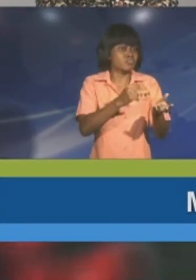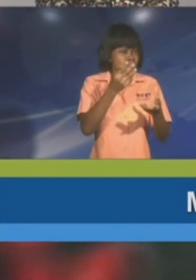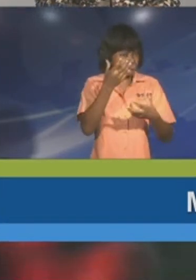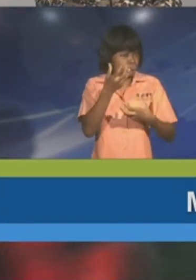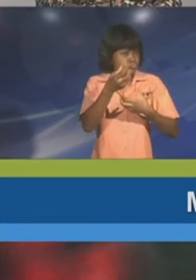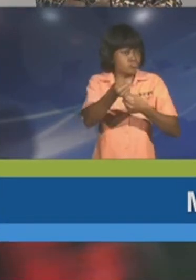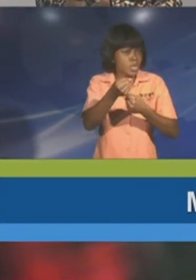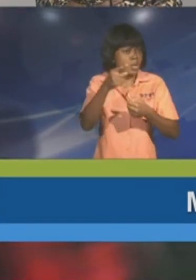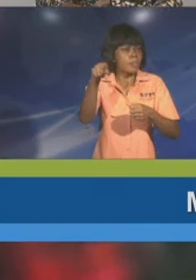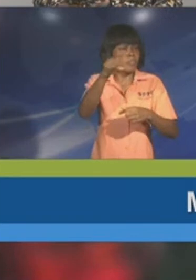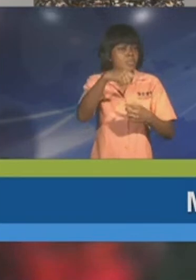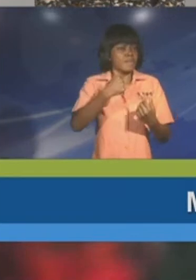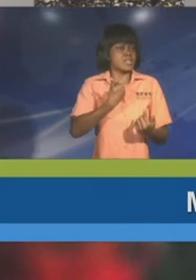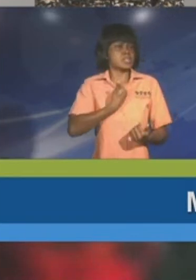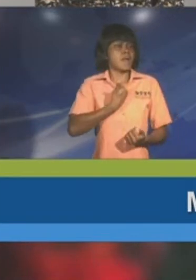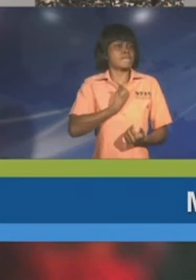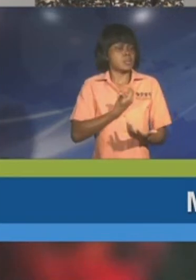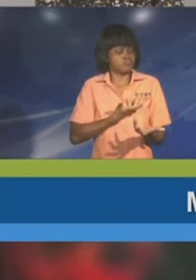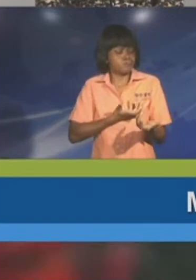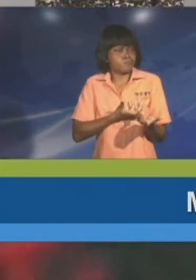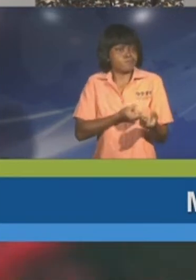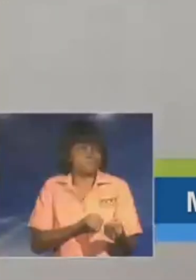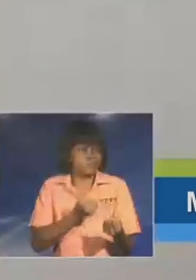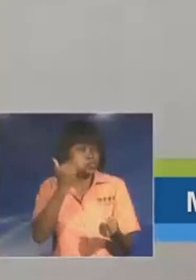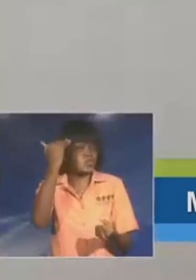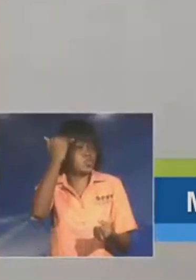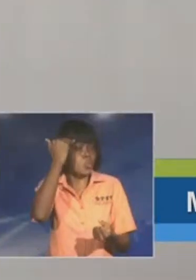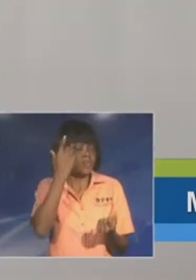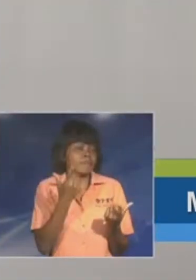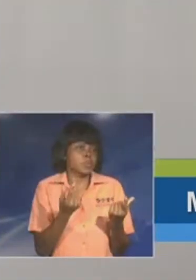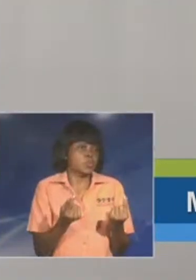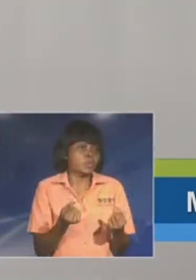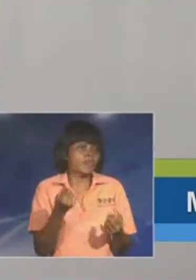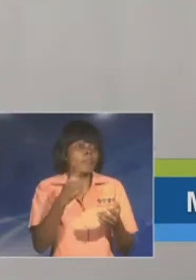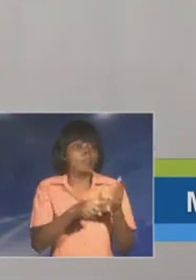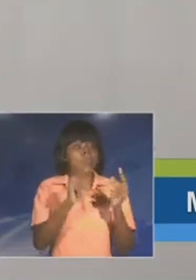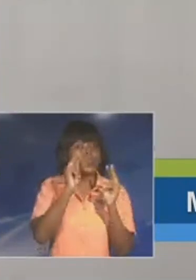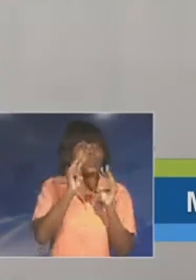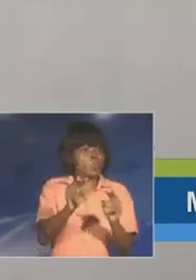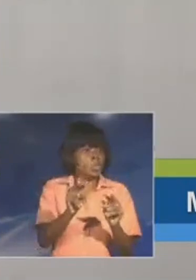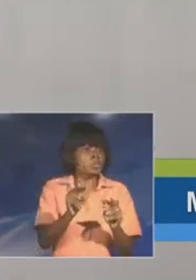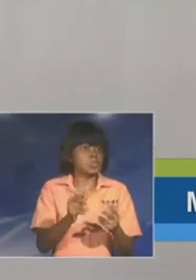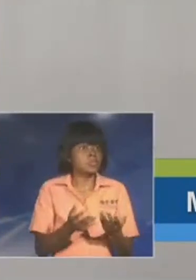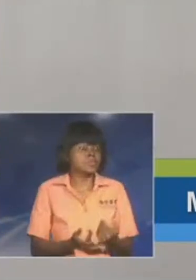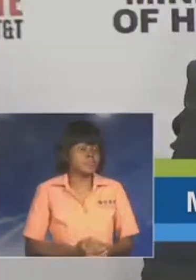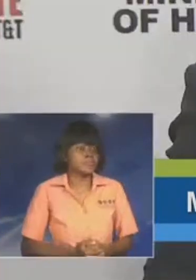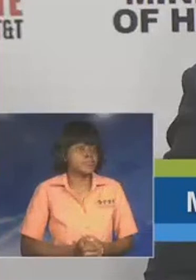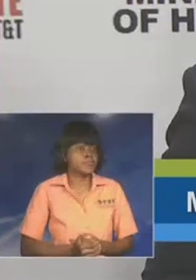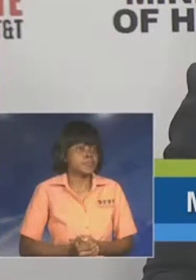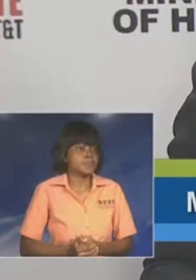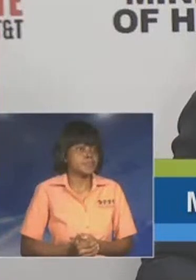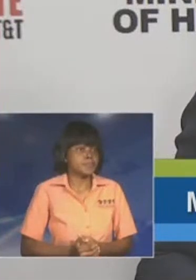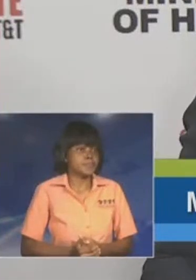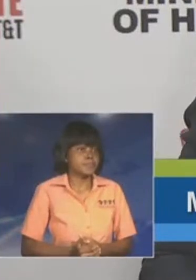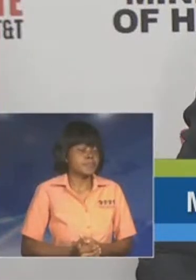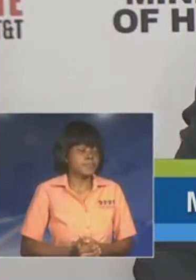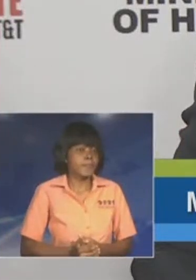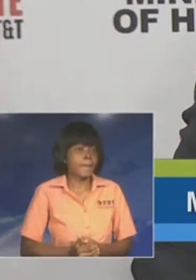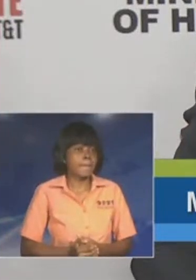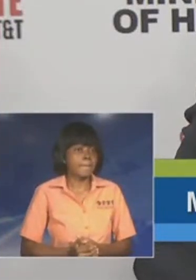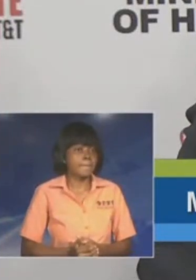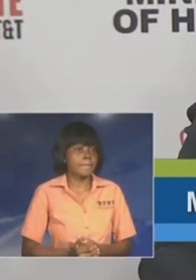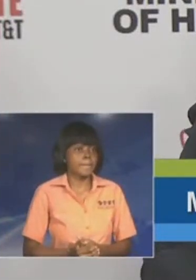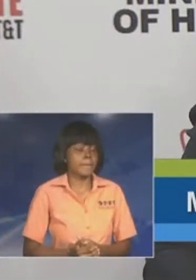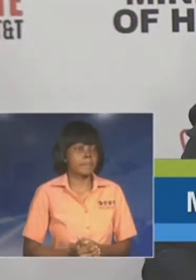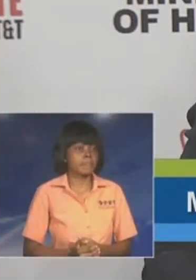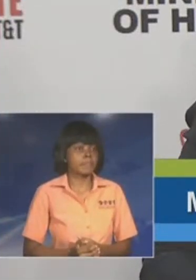what to do because you learned what to do. Thank you very much for your time, ladies and gentlemen. And thank you very much, Dr. Paul.